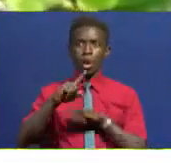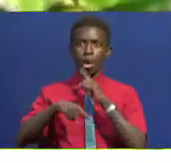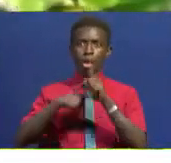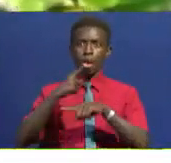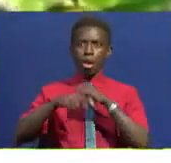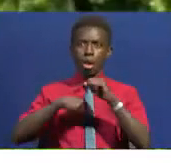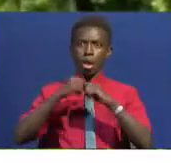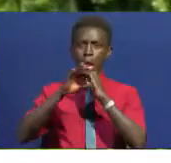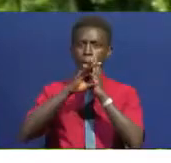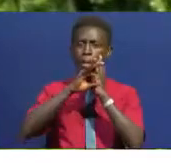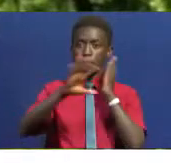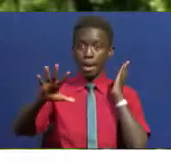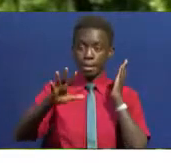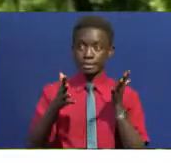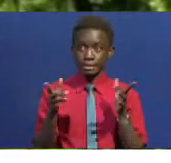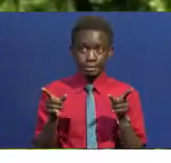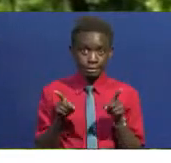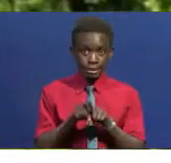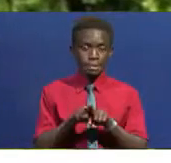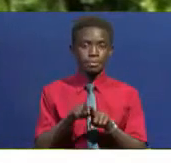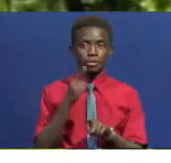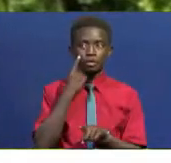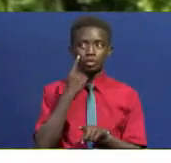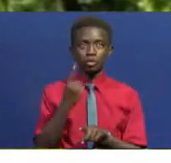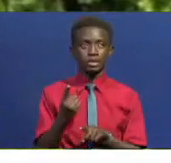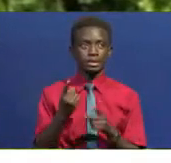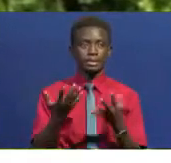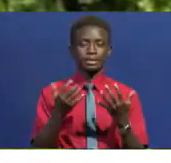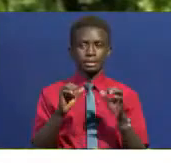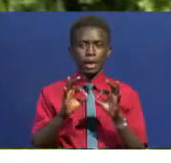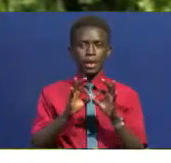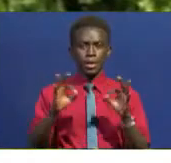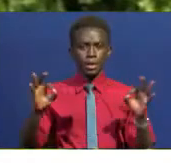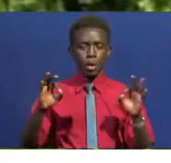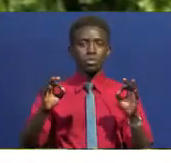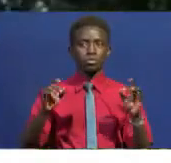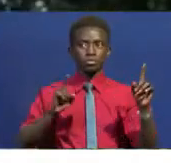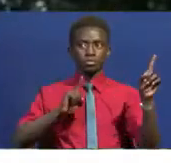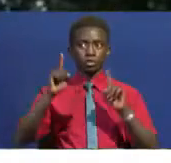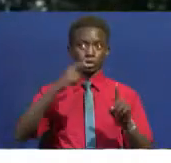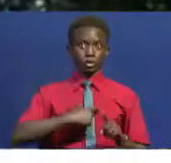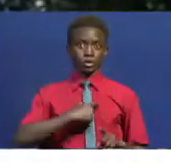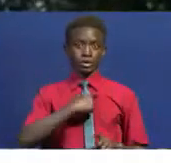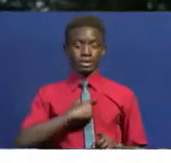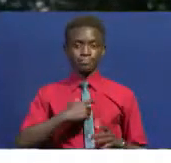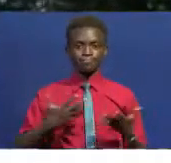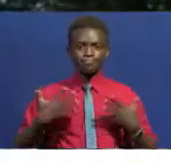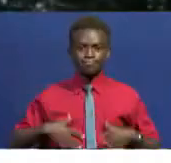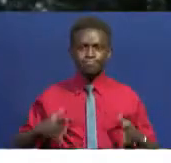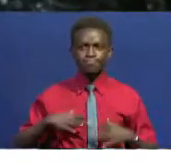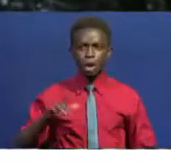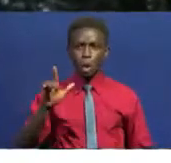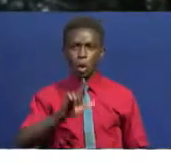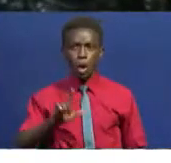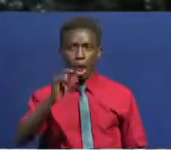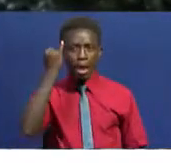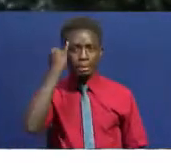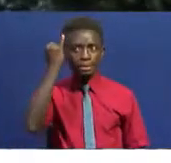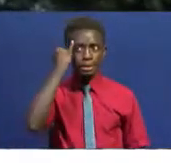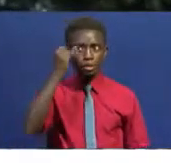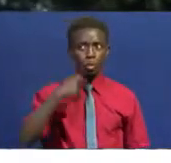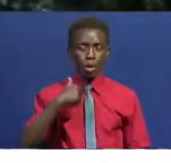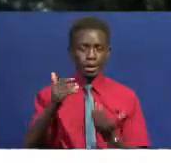does the emphasis on sustainable tourism. Local initiatives aim to preserve